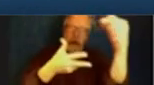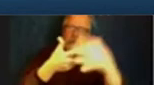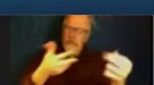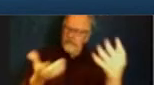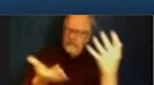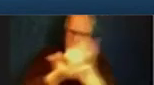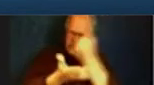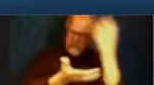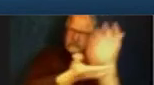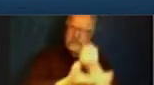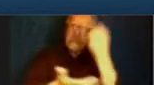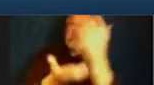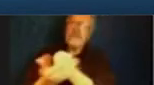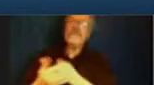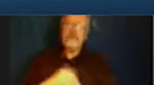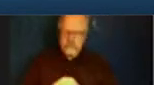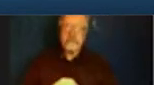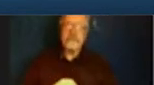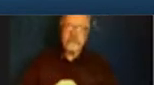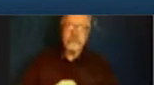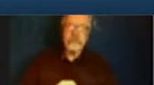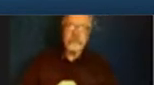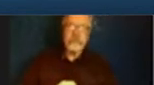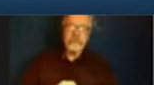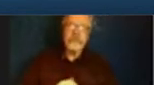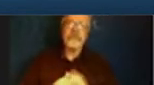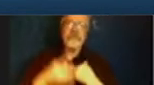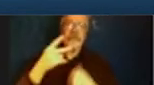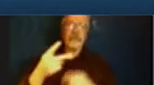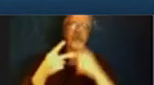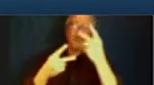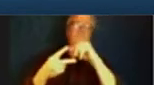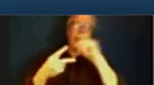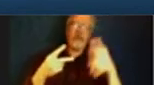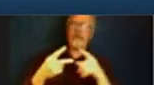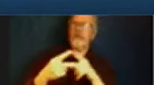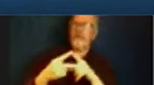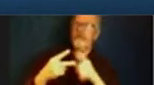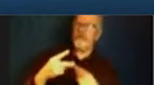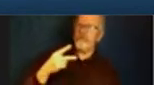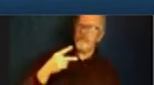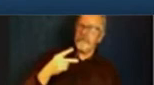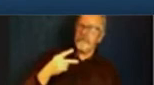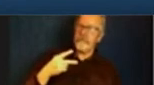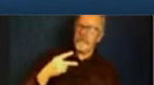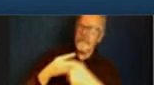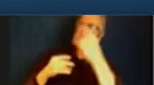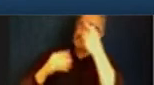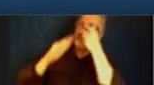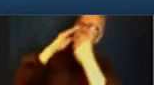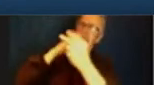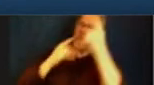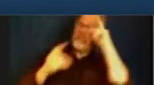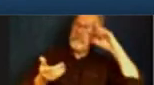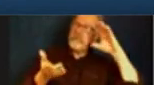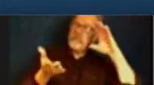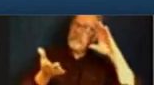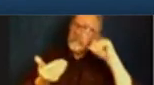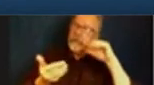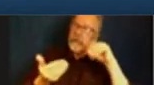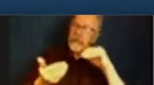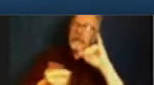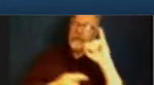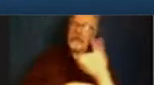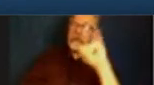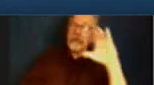the governor share what they're expecting in terms of hospitalization / ICU surge, given what they're seeing with caseloads